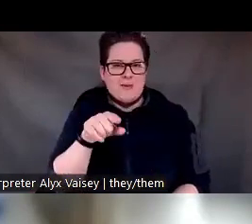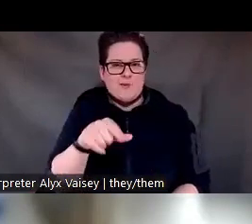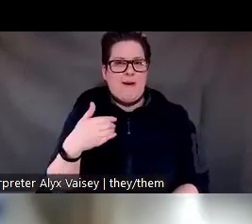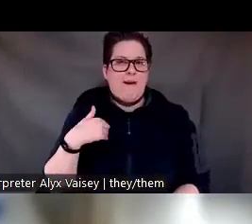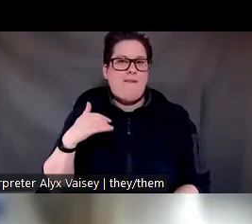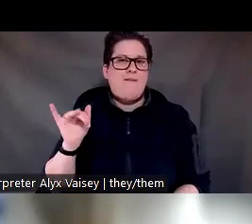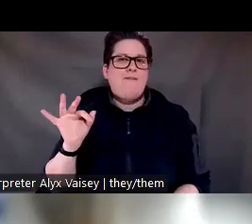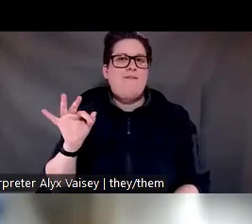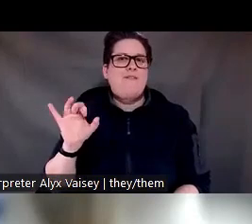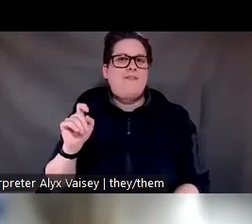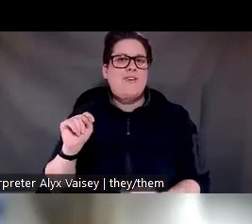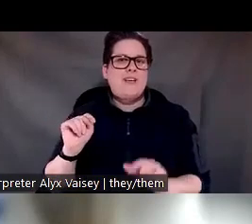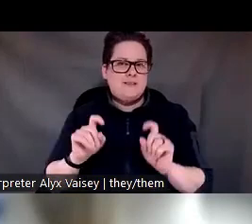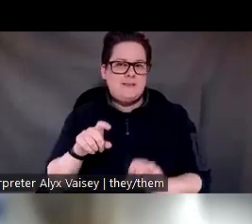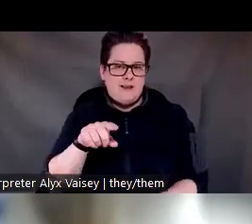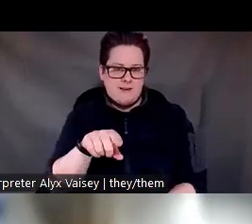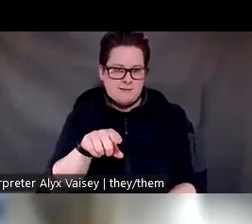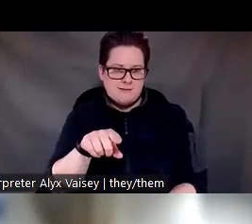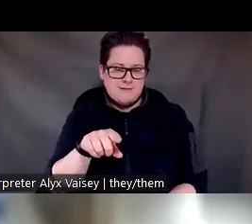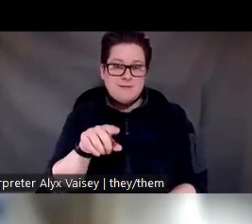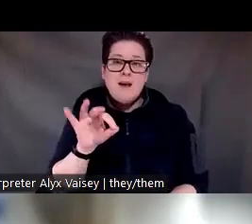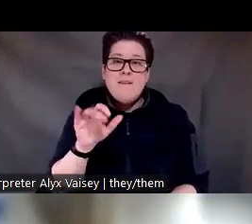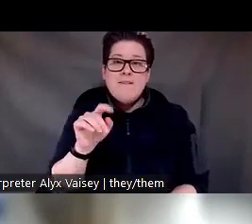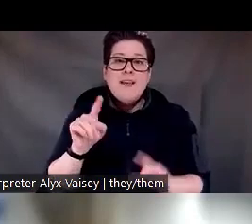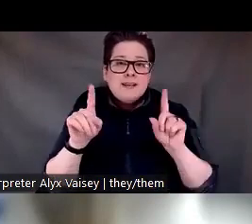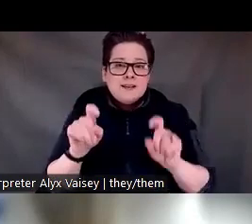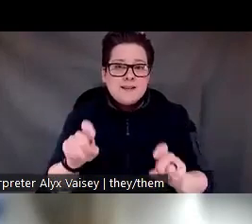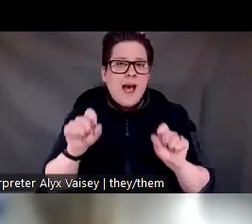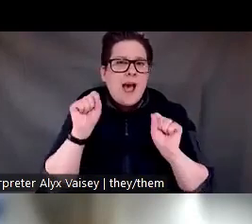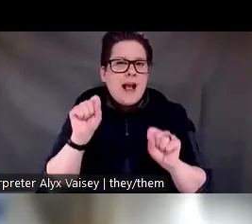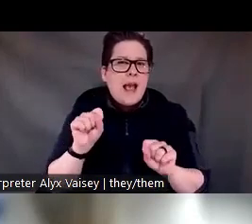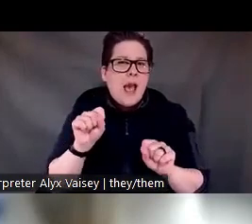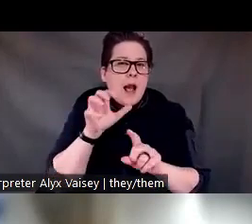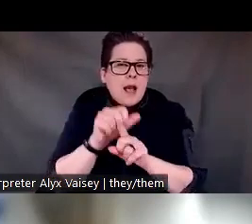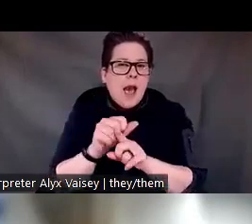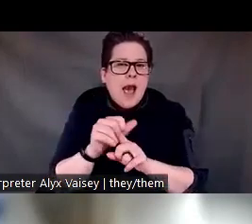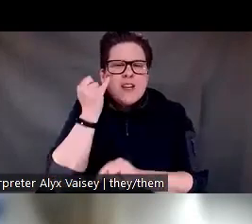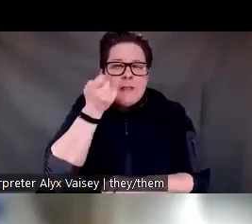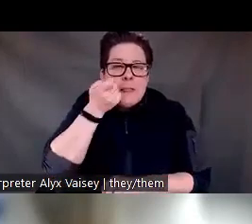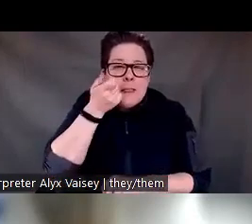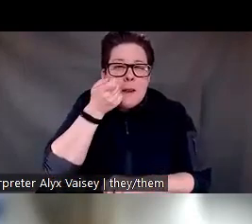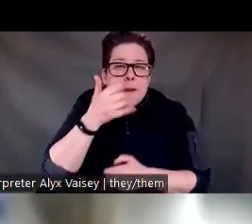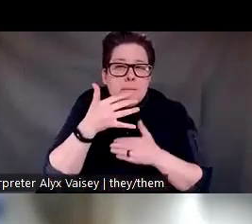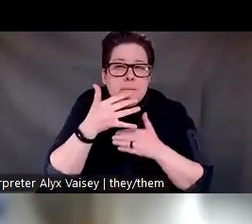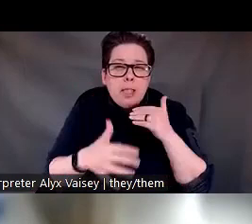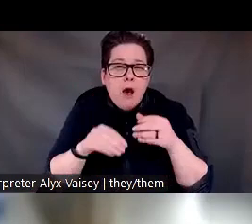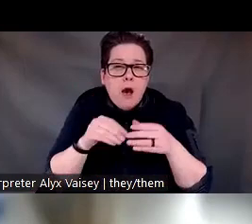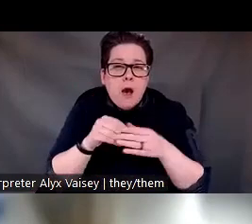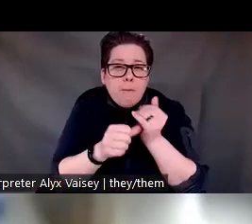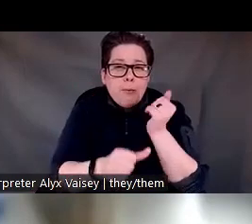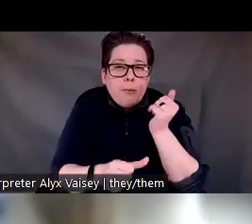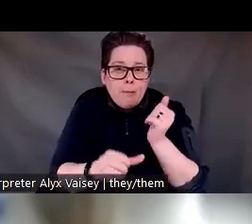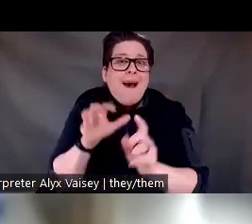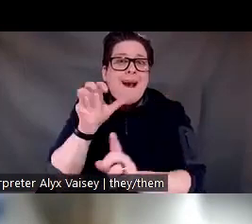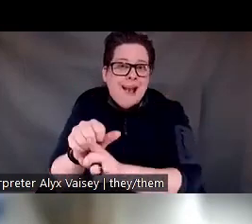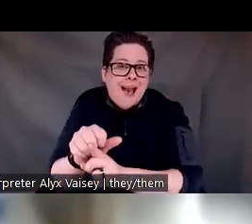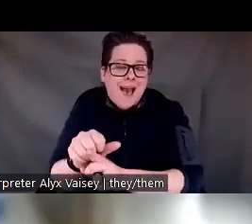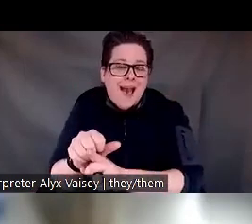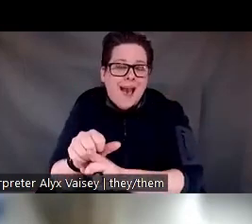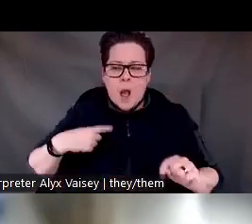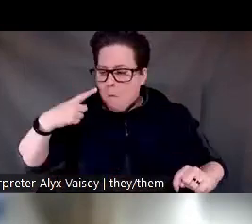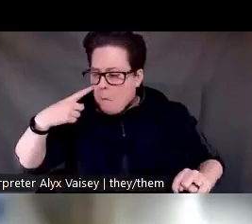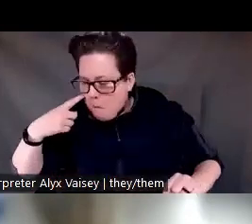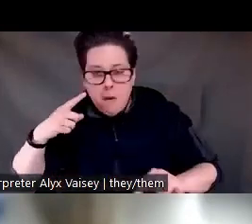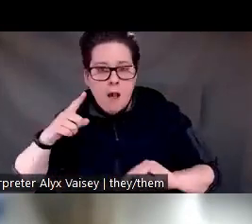comes in. It's able to detect very small amounts of blood that otherwise you wouldn't be able to pick up